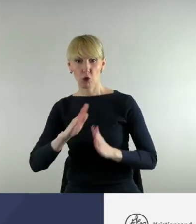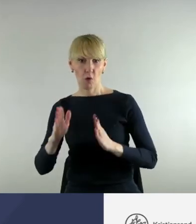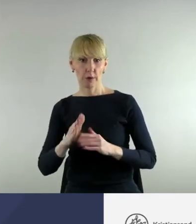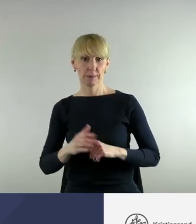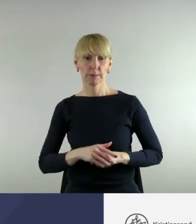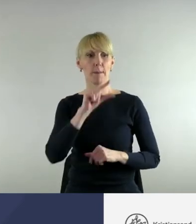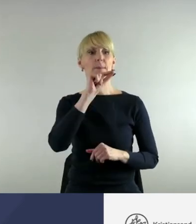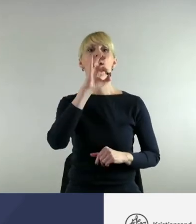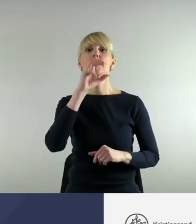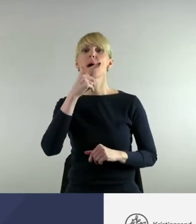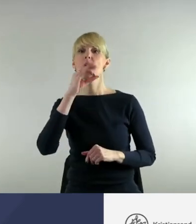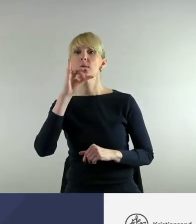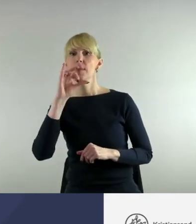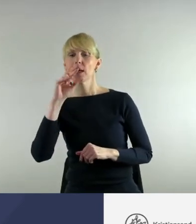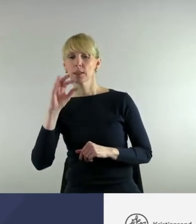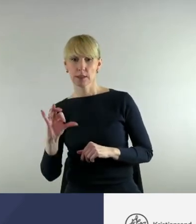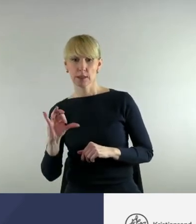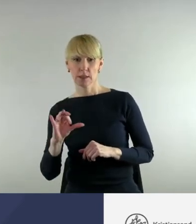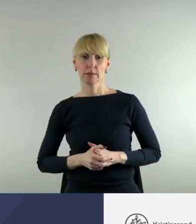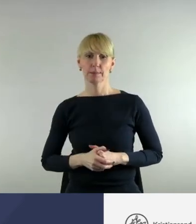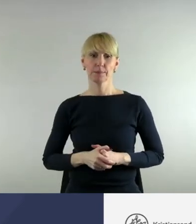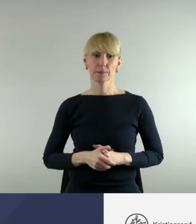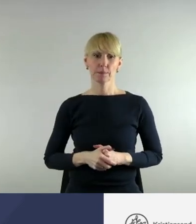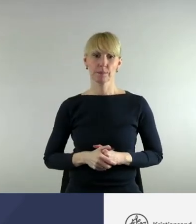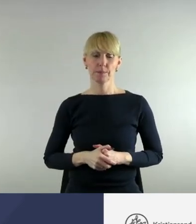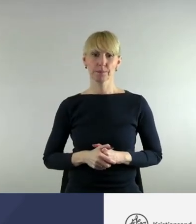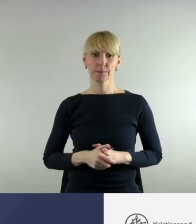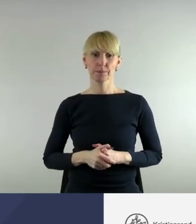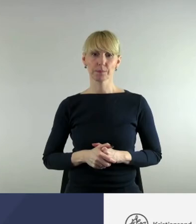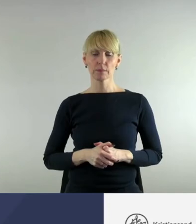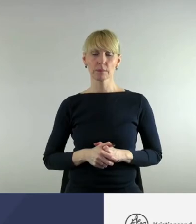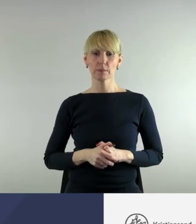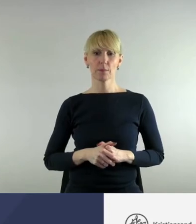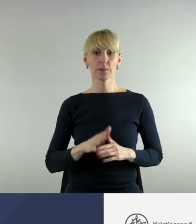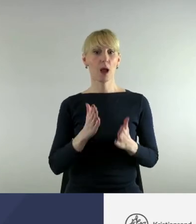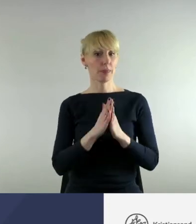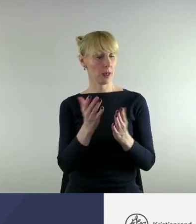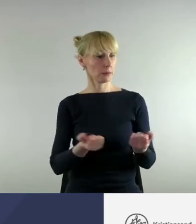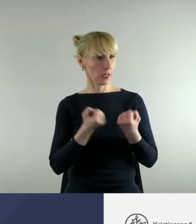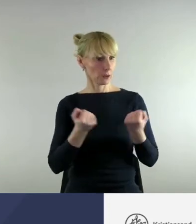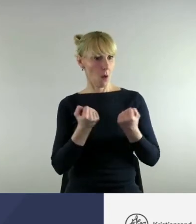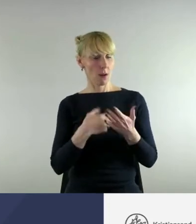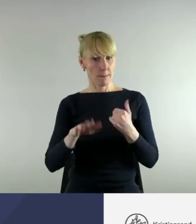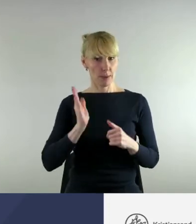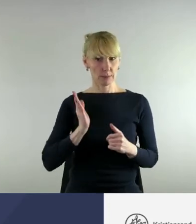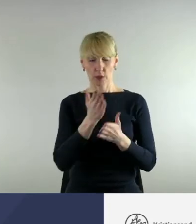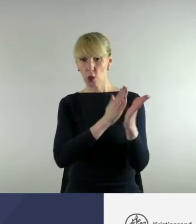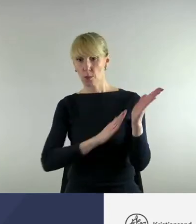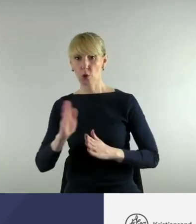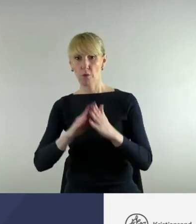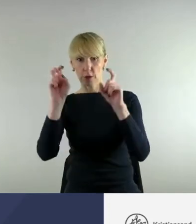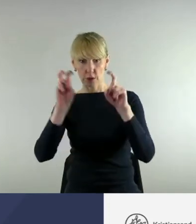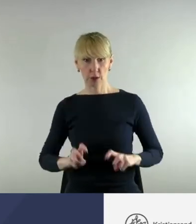and to prepare. This preparedness term is very important, to prepare us, the citizens, for crisis. So what are